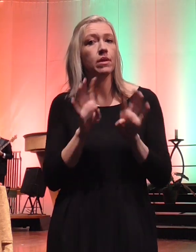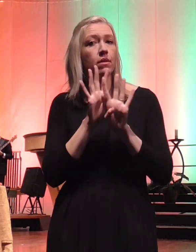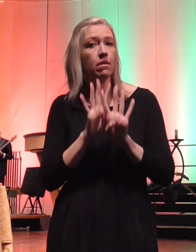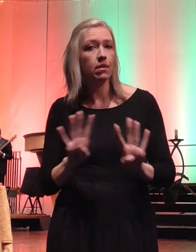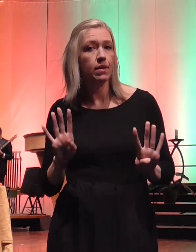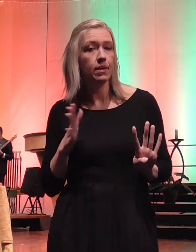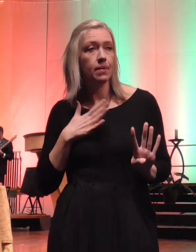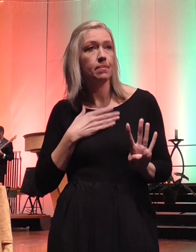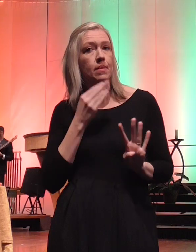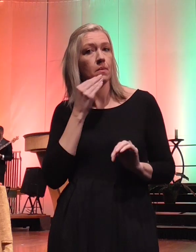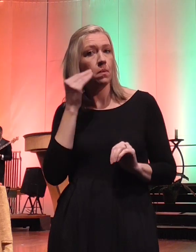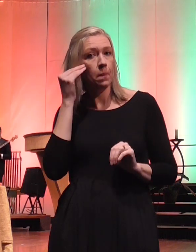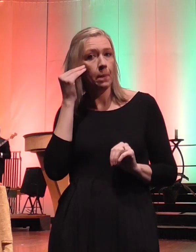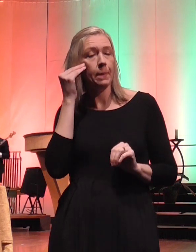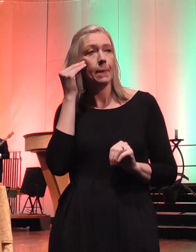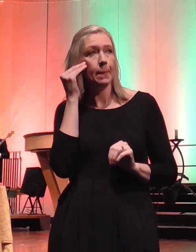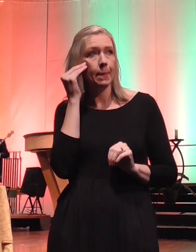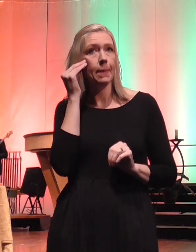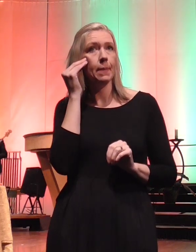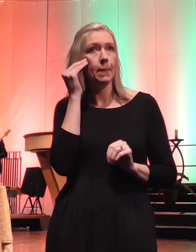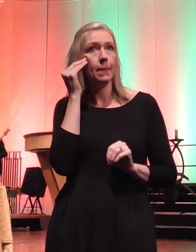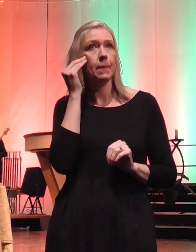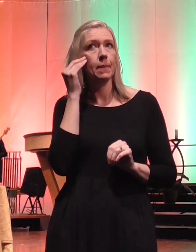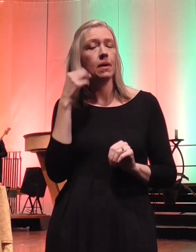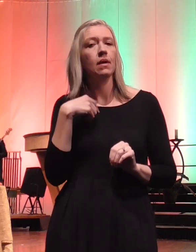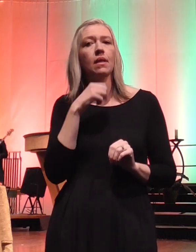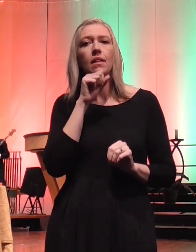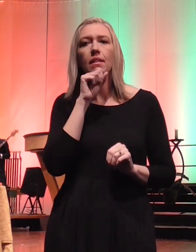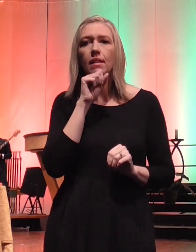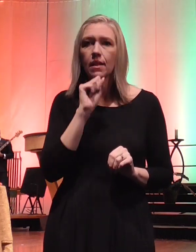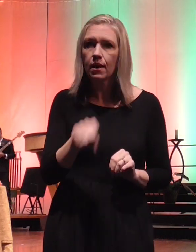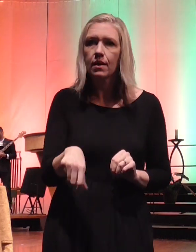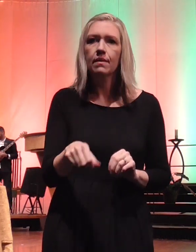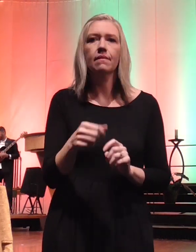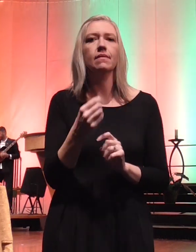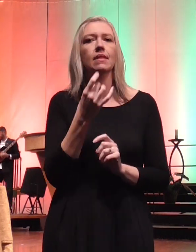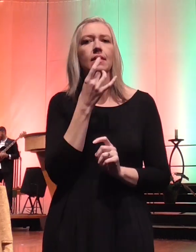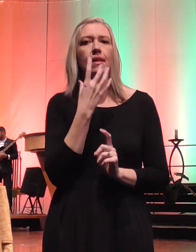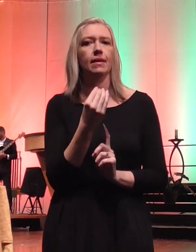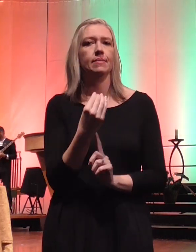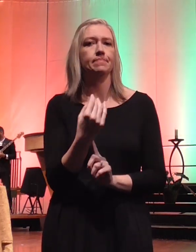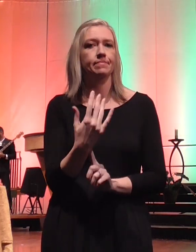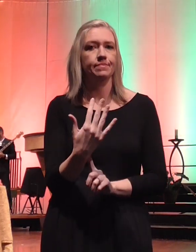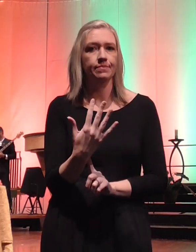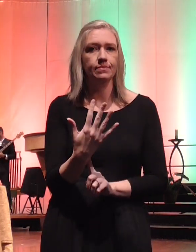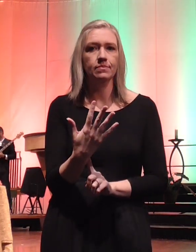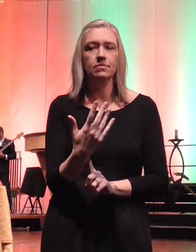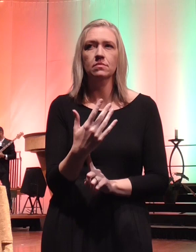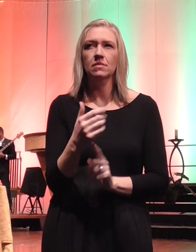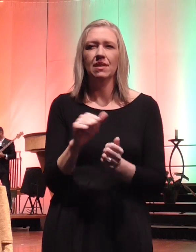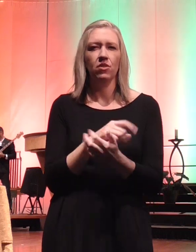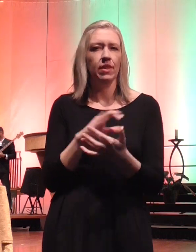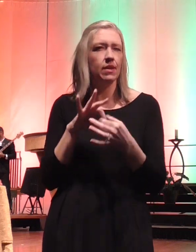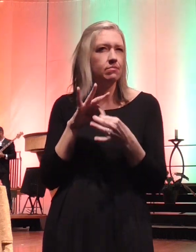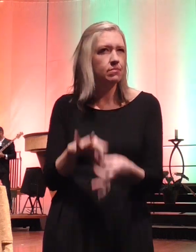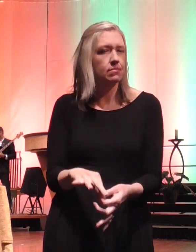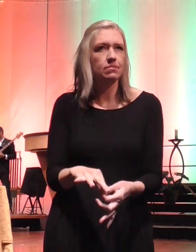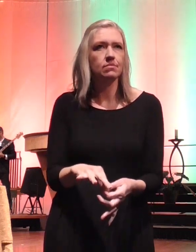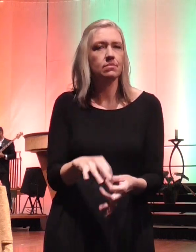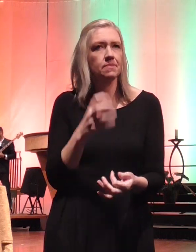home. And I just love the lighting of the candles and all that comes with that. We